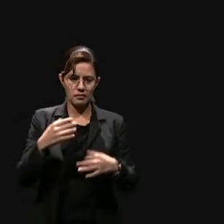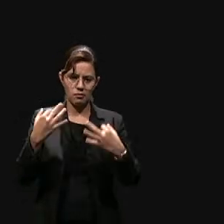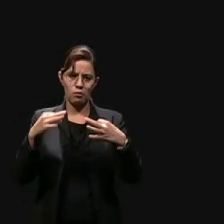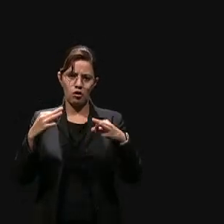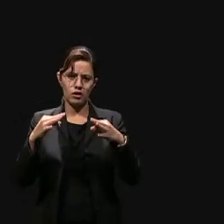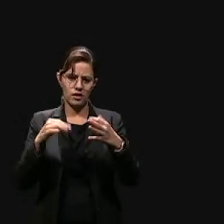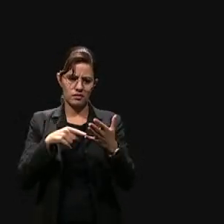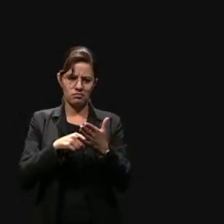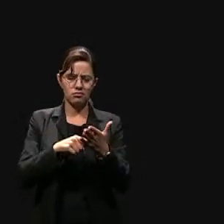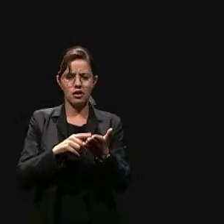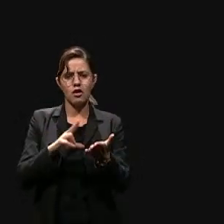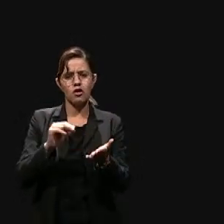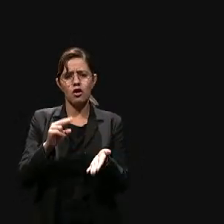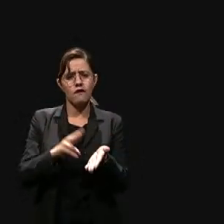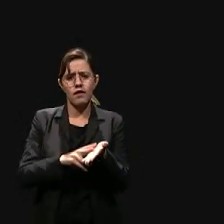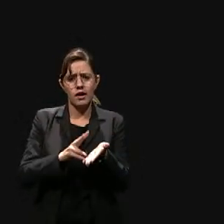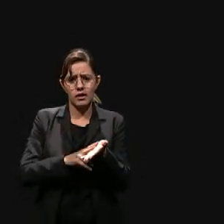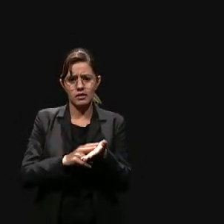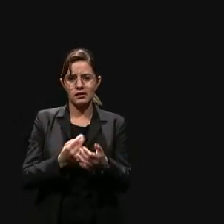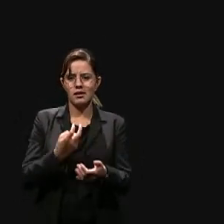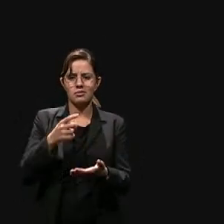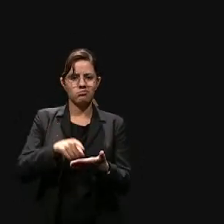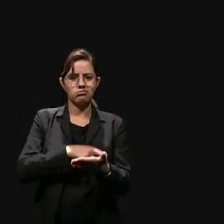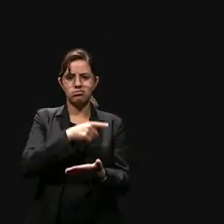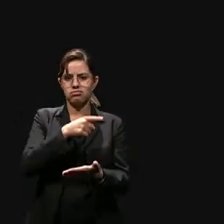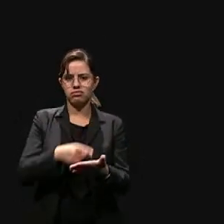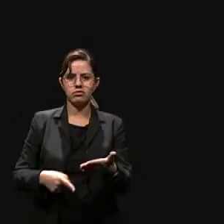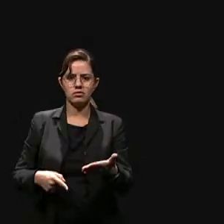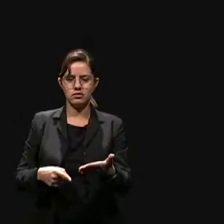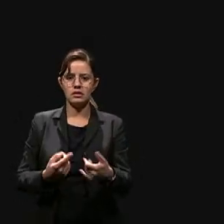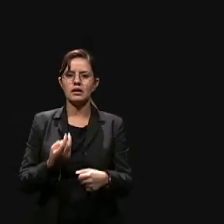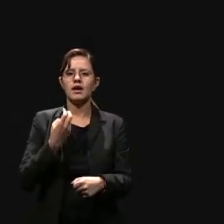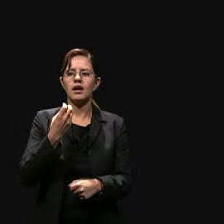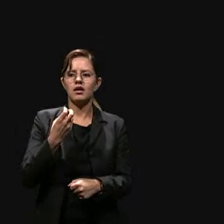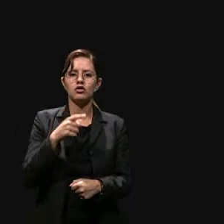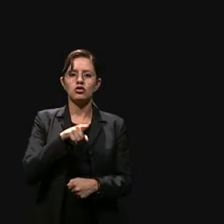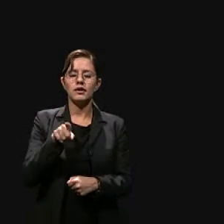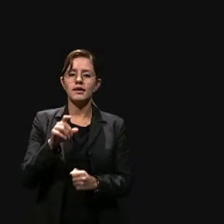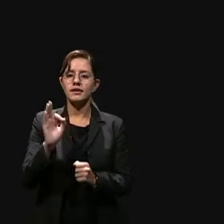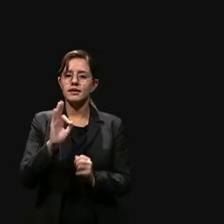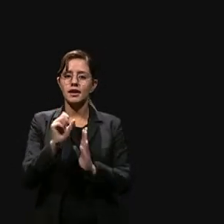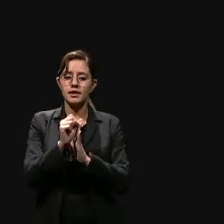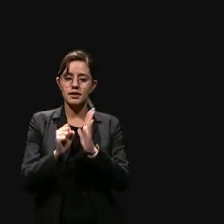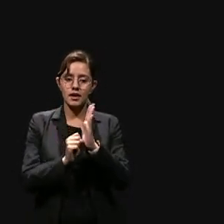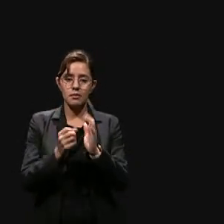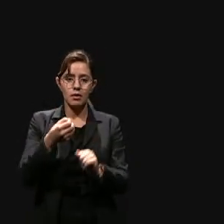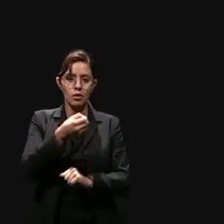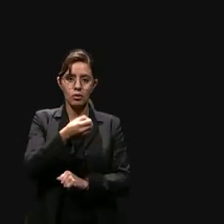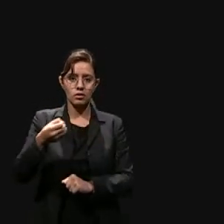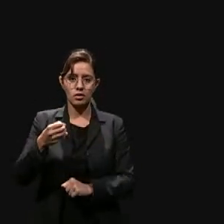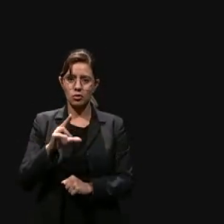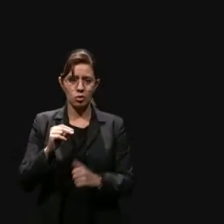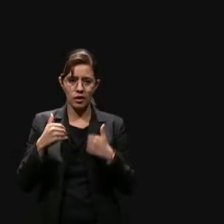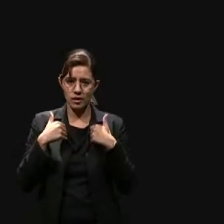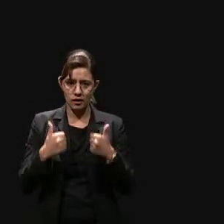don't understand the system, you're going to find what you're looking for. You're going to find the body and, think of